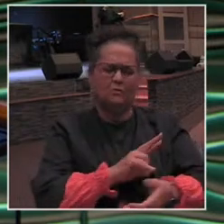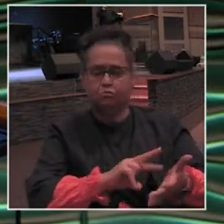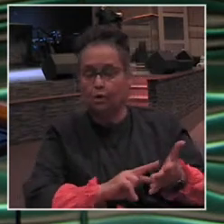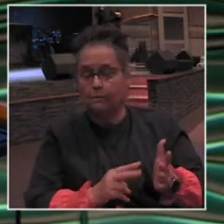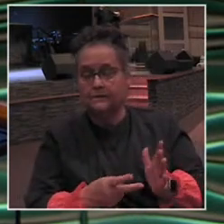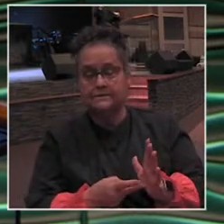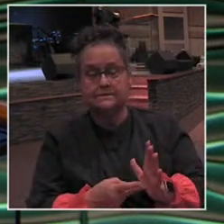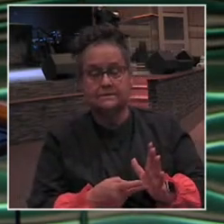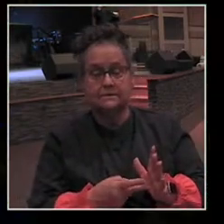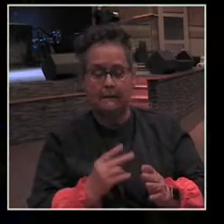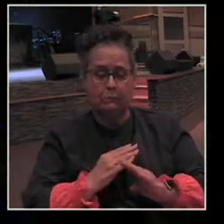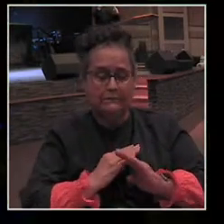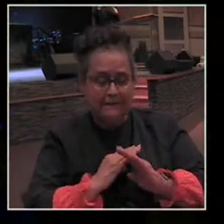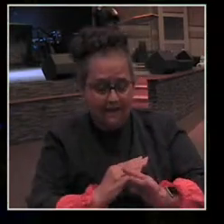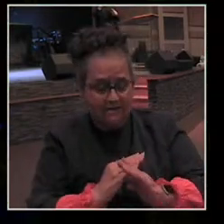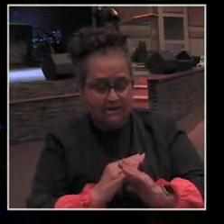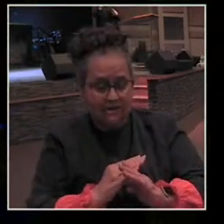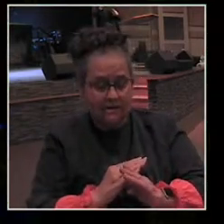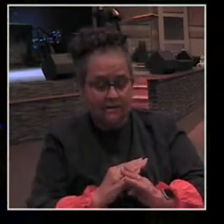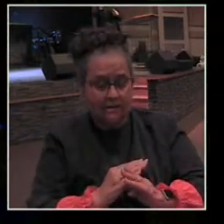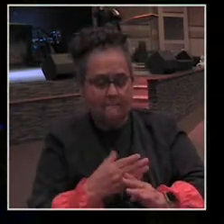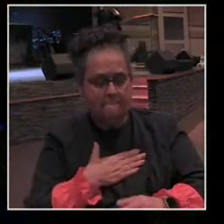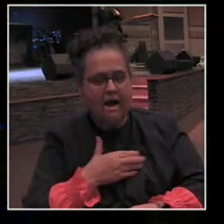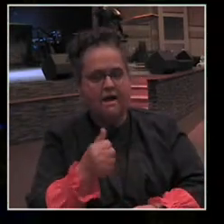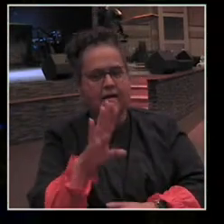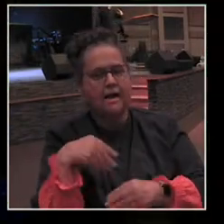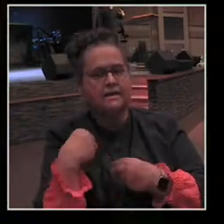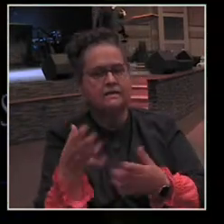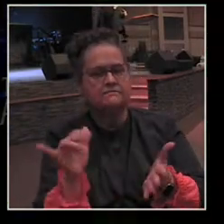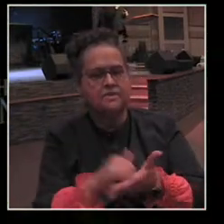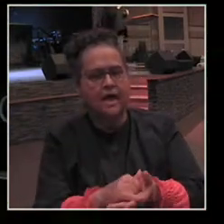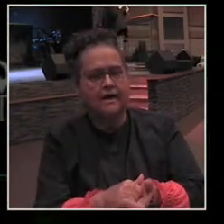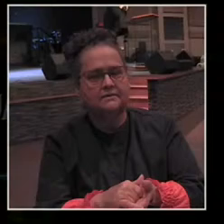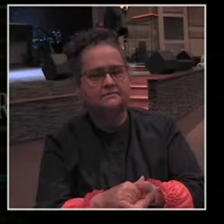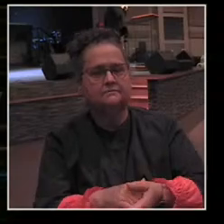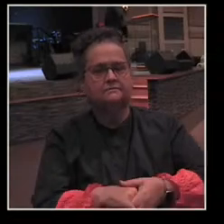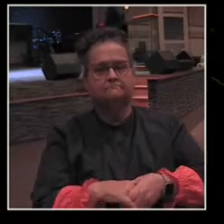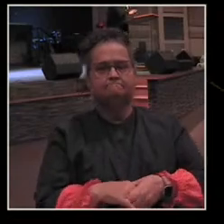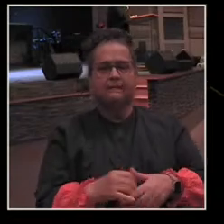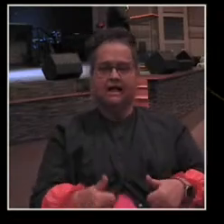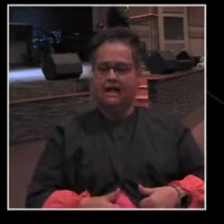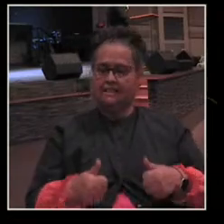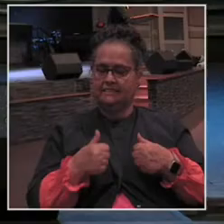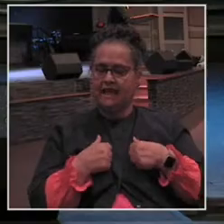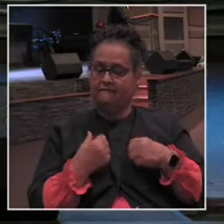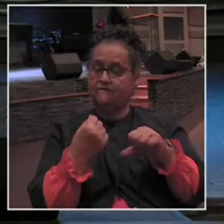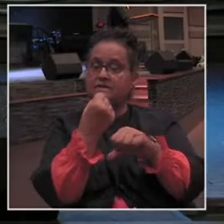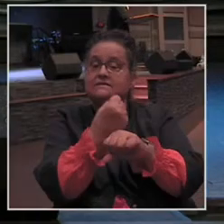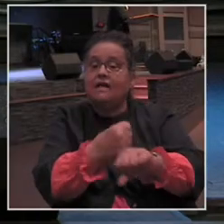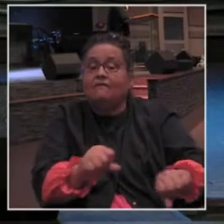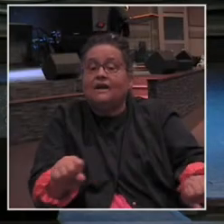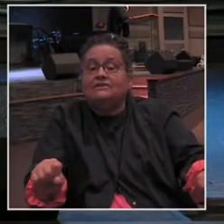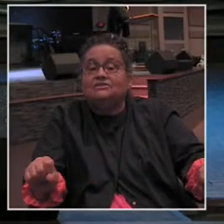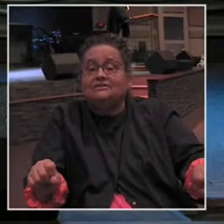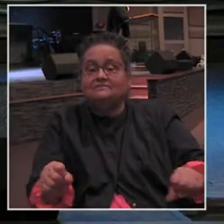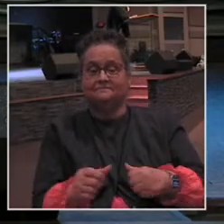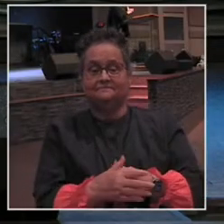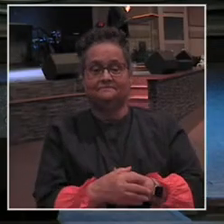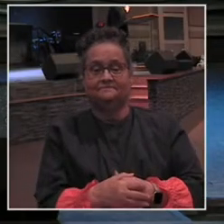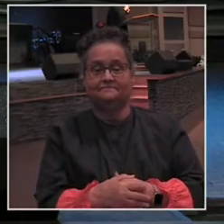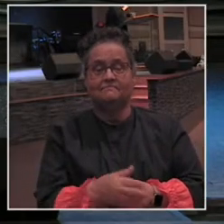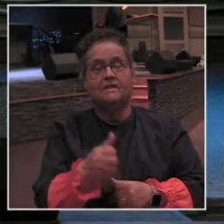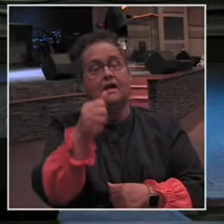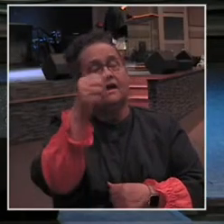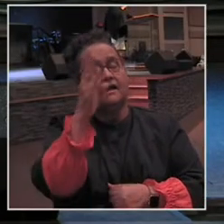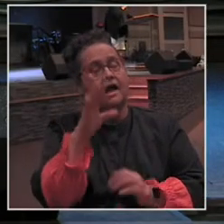purpose and protection, that's what my God gives. And a life of salvation.